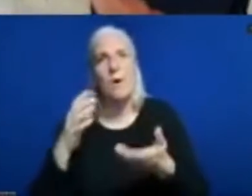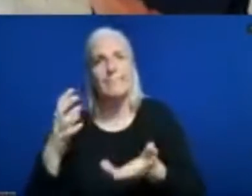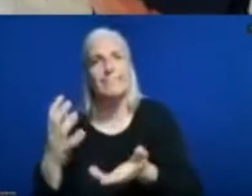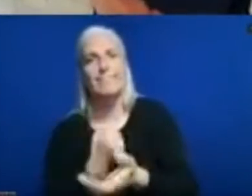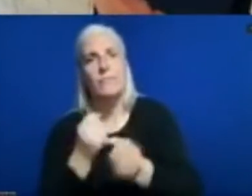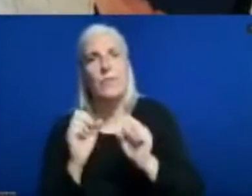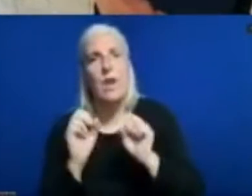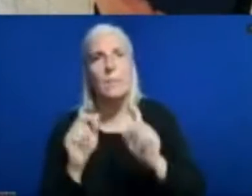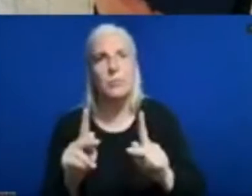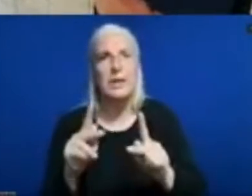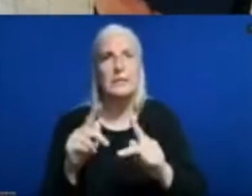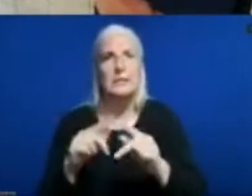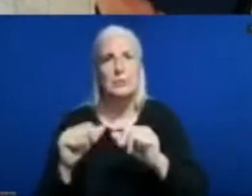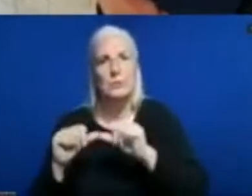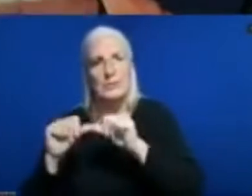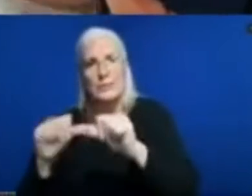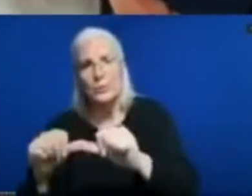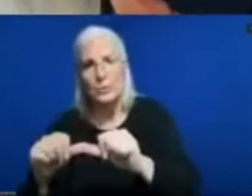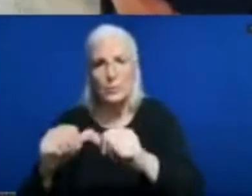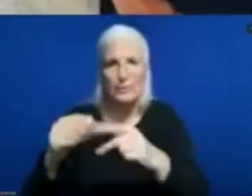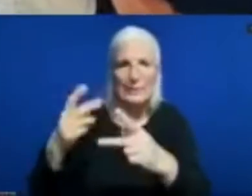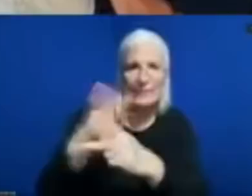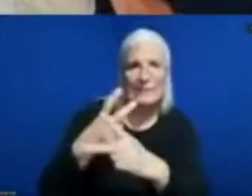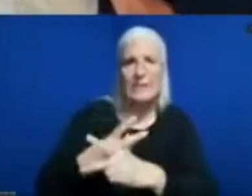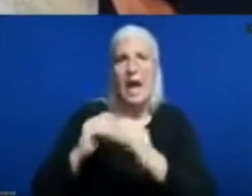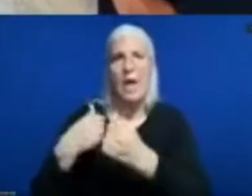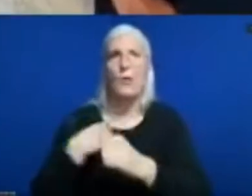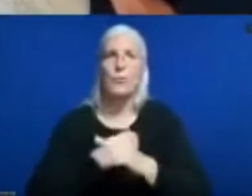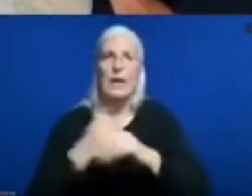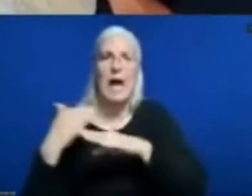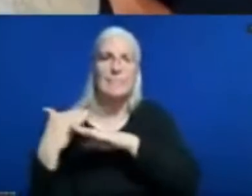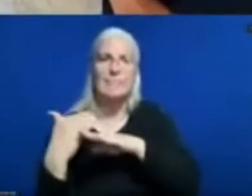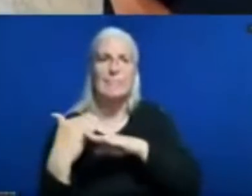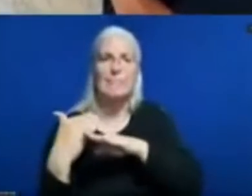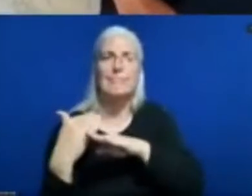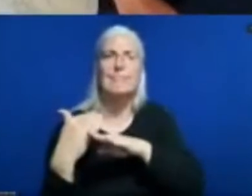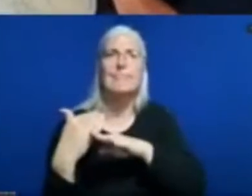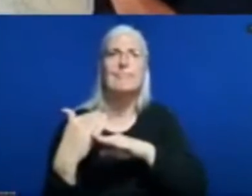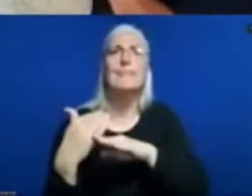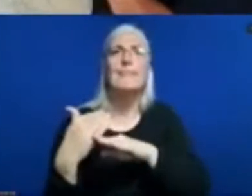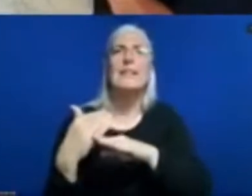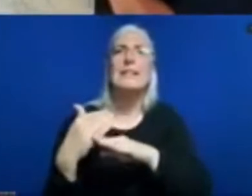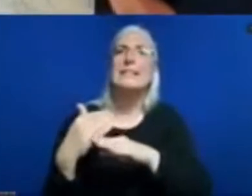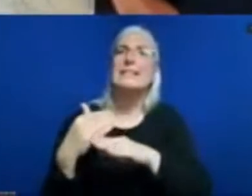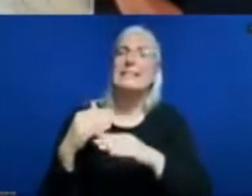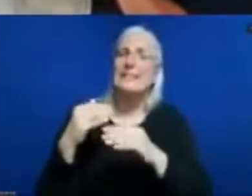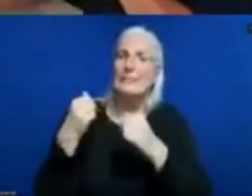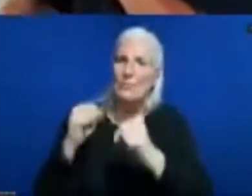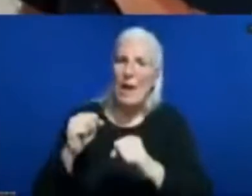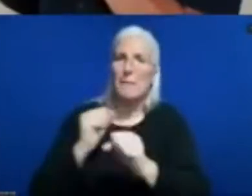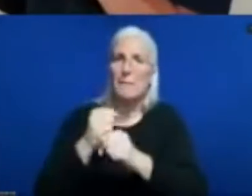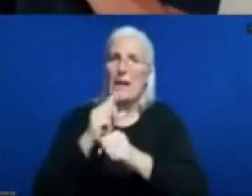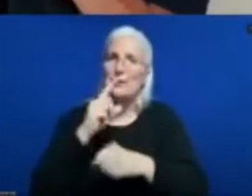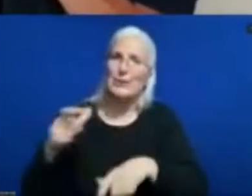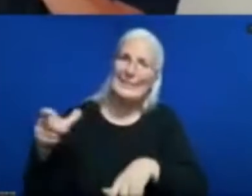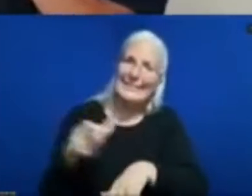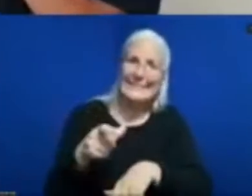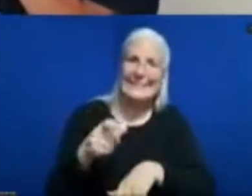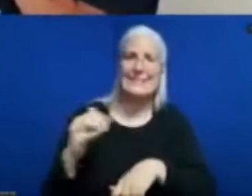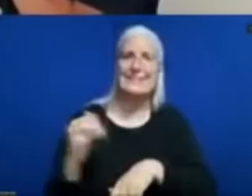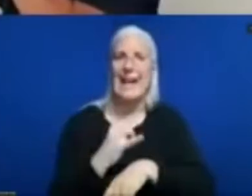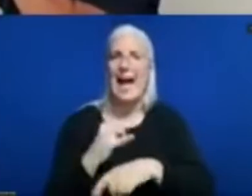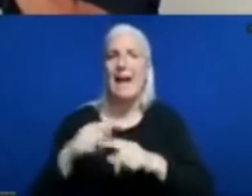to our fire suppression tactics. We are continuing to provide protection within the community of Janesville